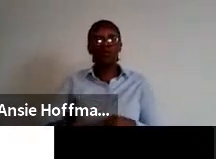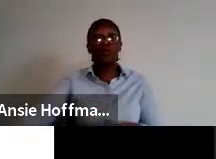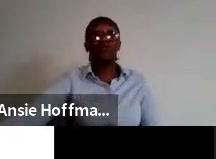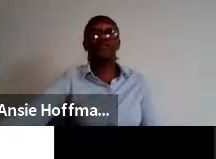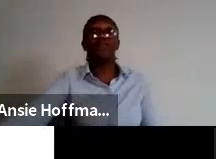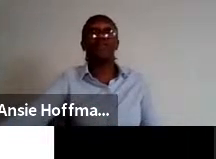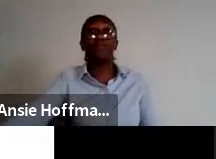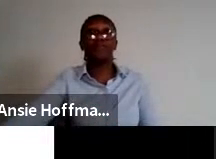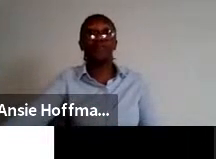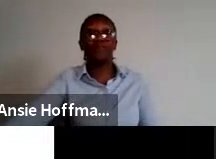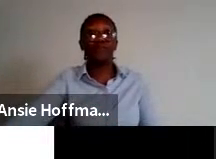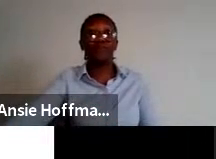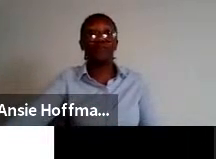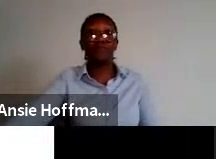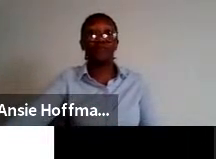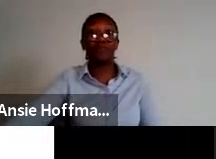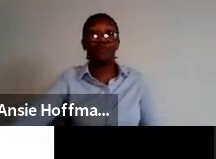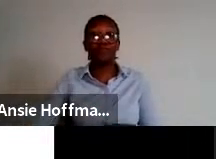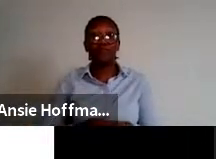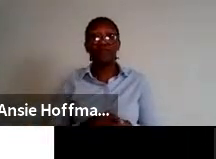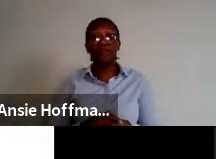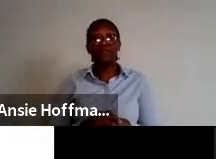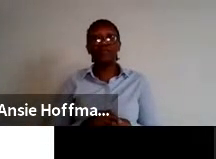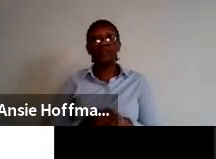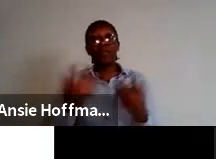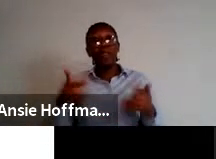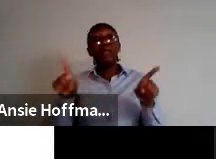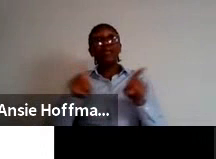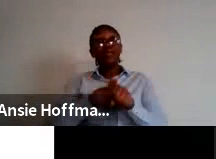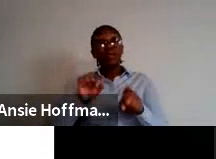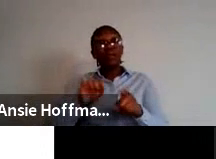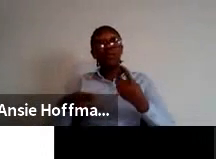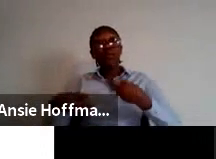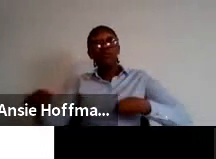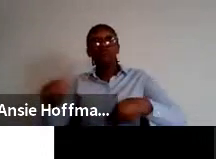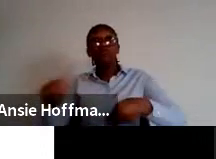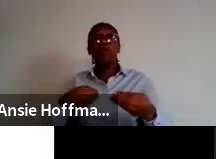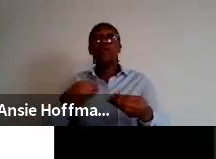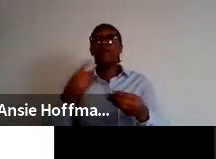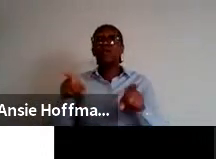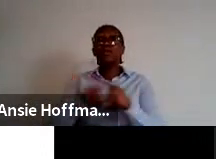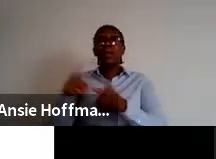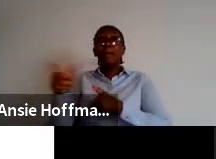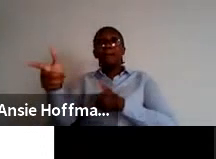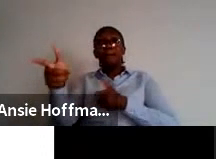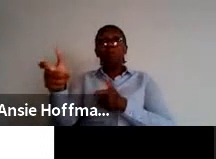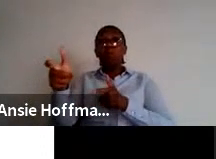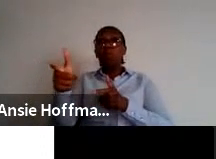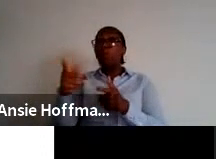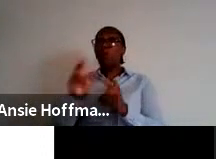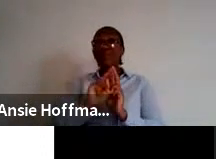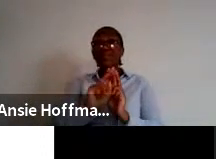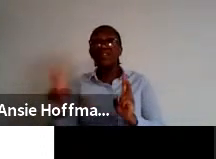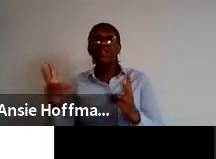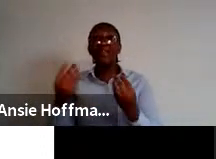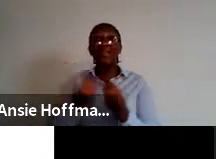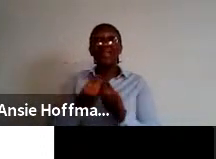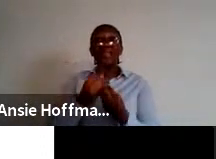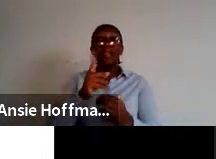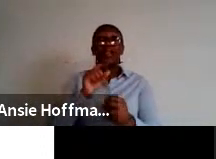destruction, trafficking of small arms and explosive, and as well as diversion of dual goods contribute